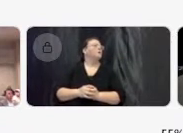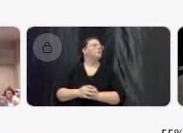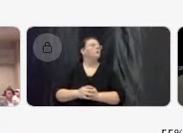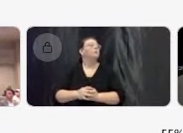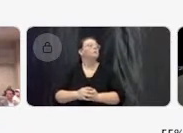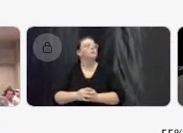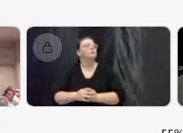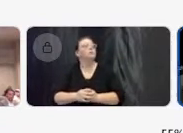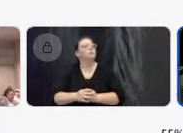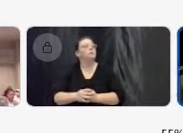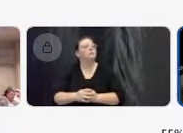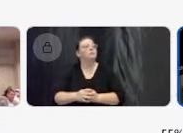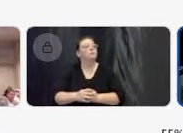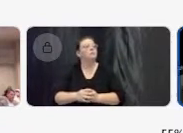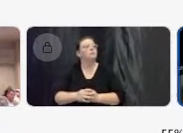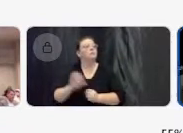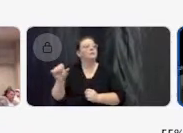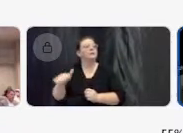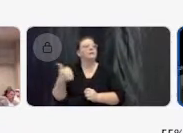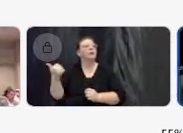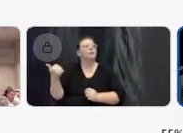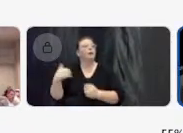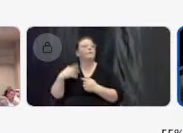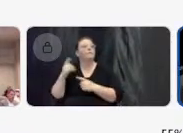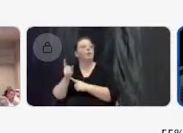ahead. Could the other side have a moment?